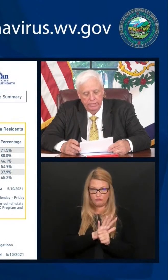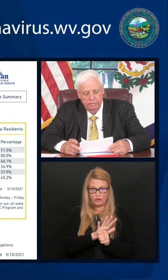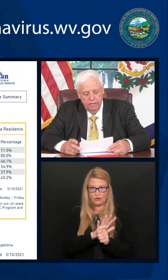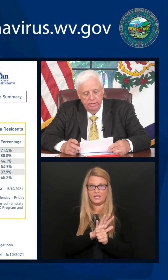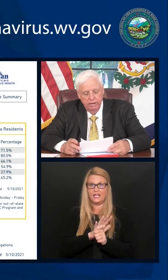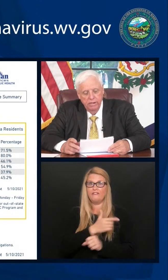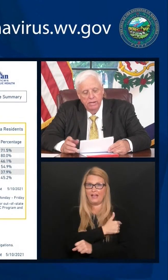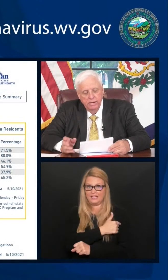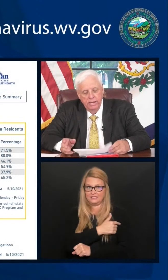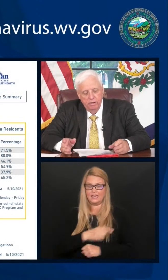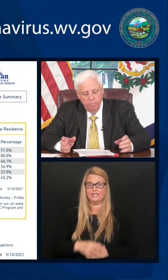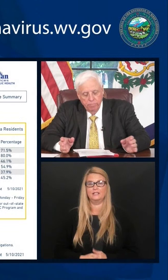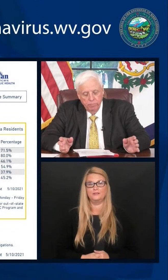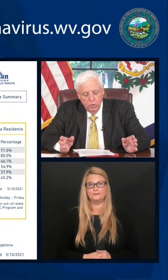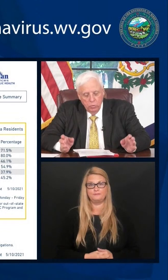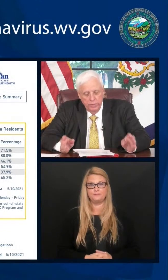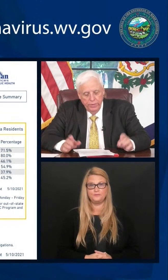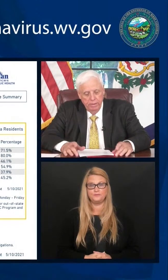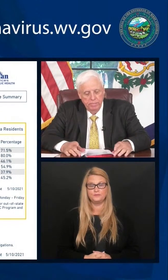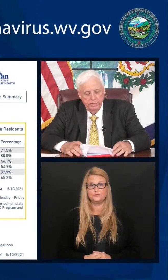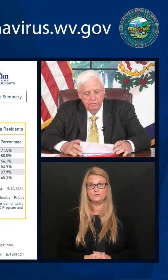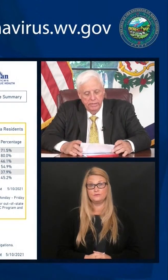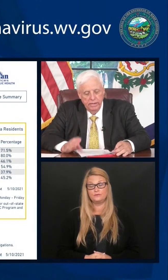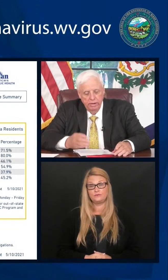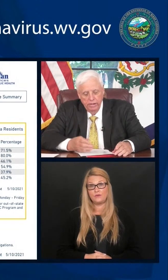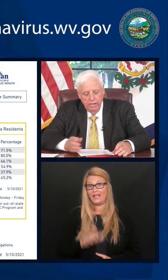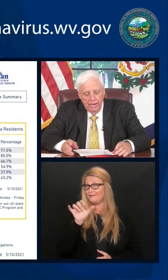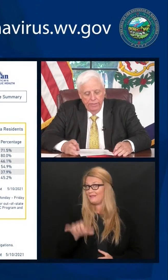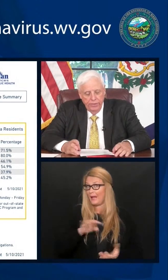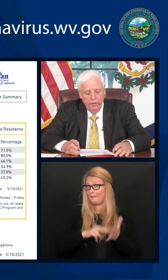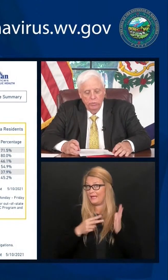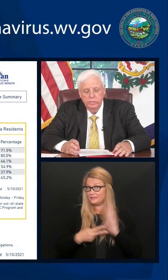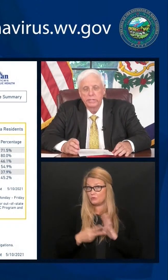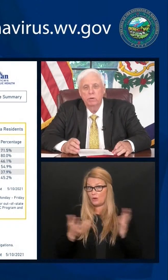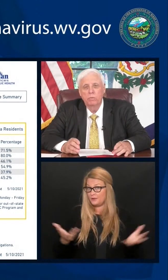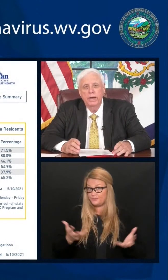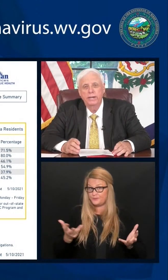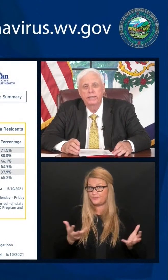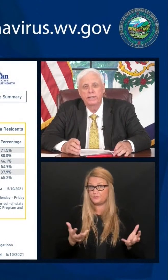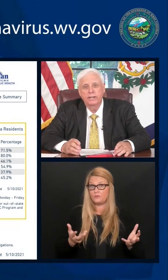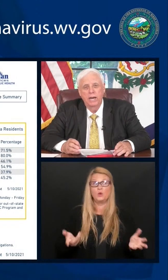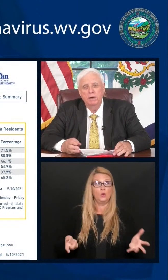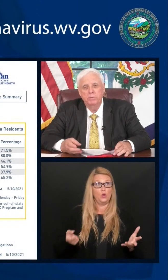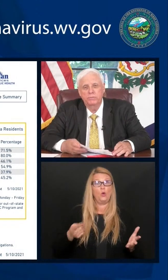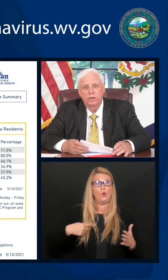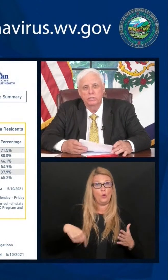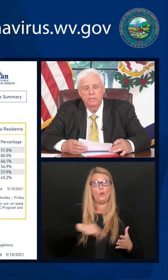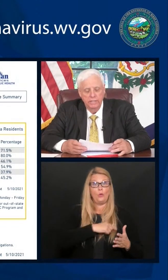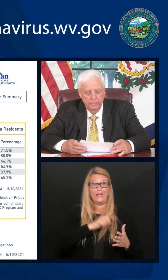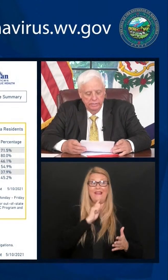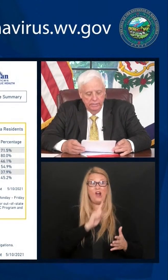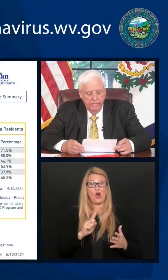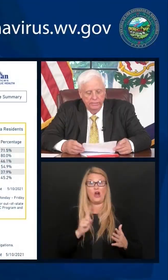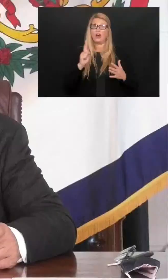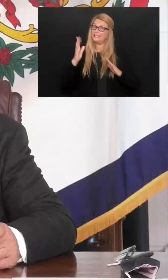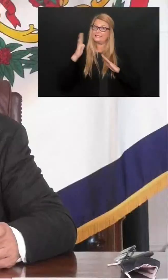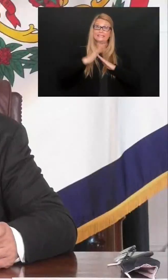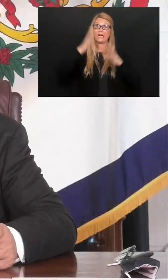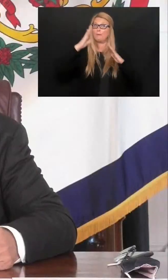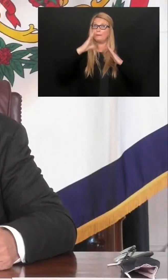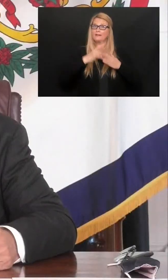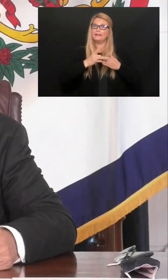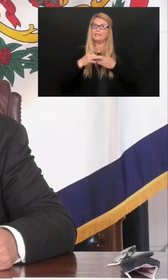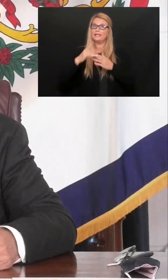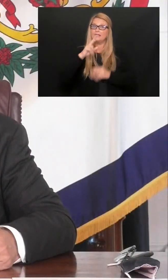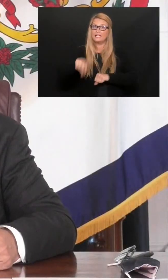fully vaccinated. Now, with that being said, I think we're still right at the top as far as leading the nation in